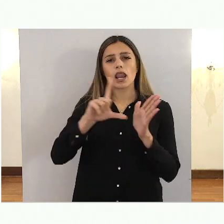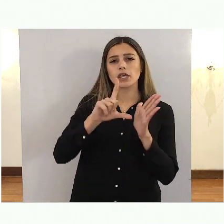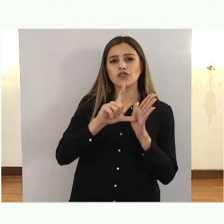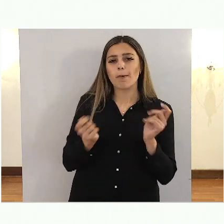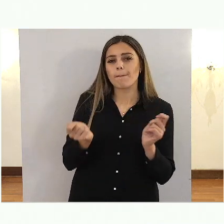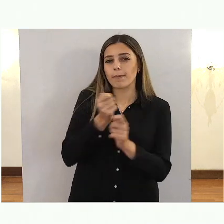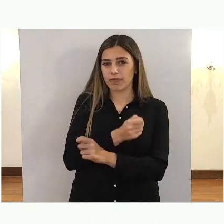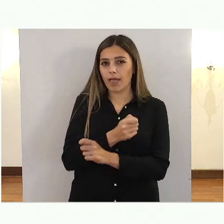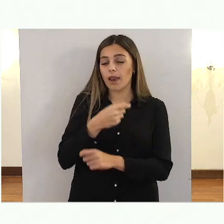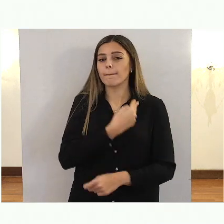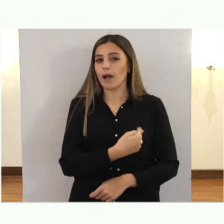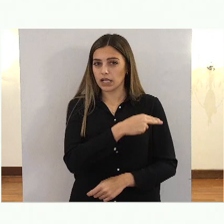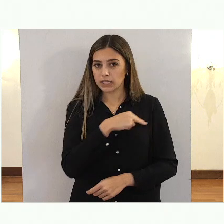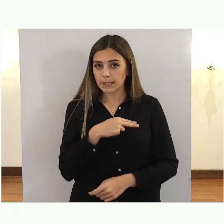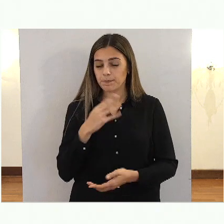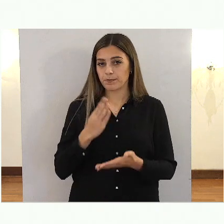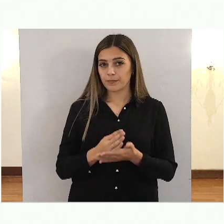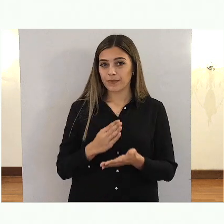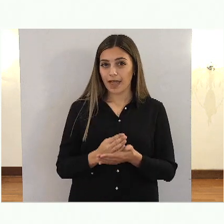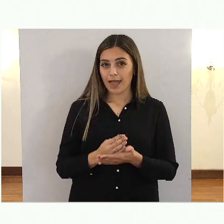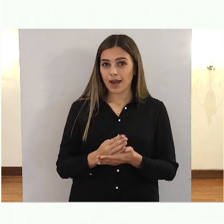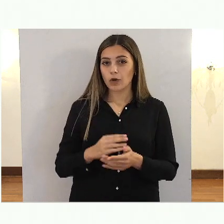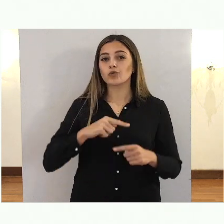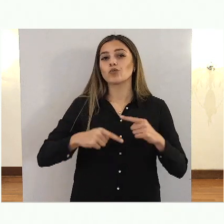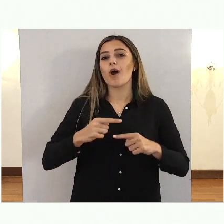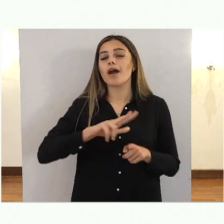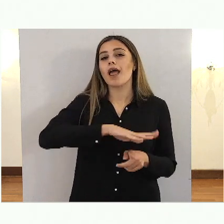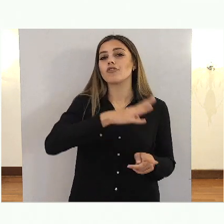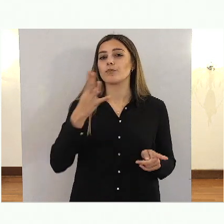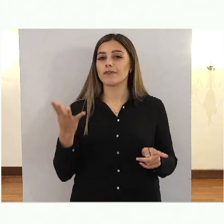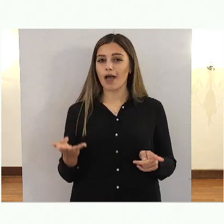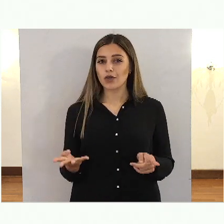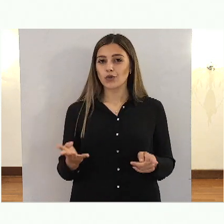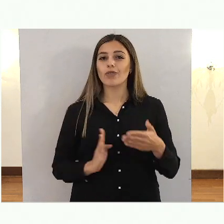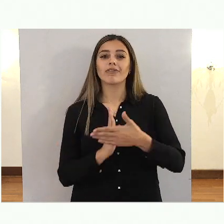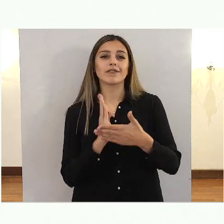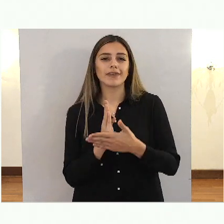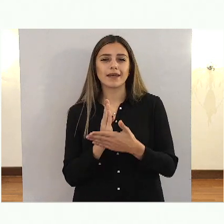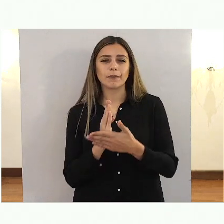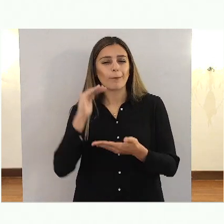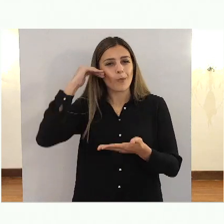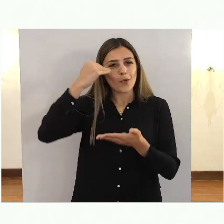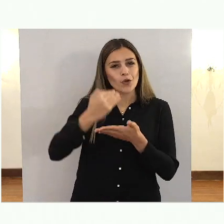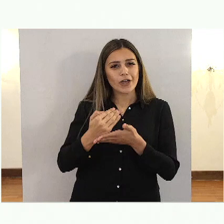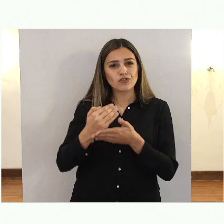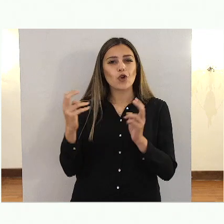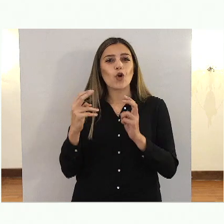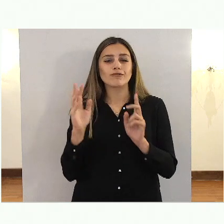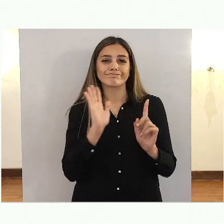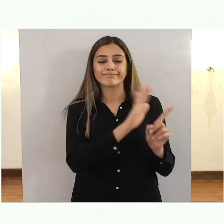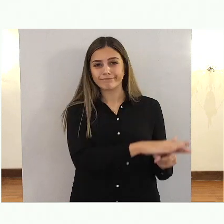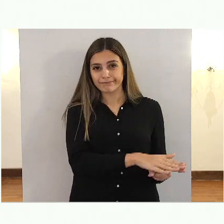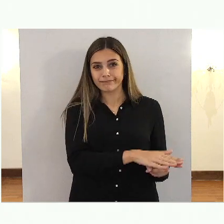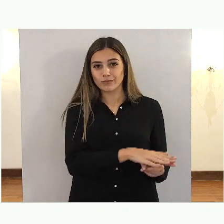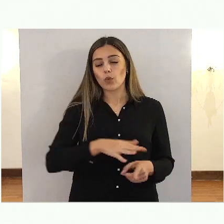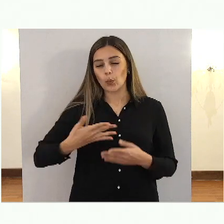in Malta, vis-à-vis LGBTIQ rights, protection from discrimination, amongst others. However,